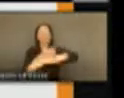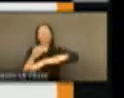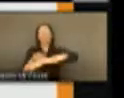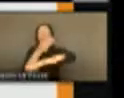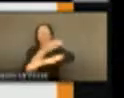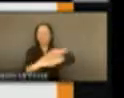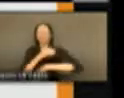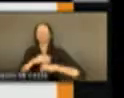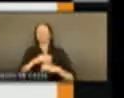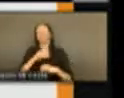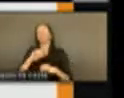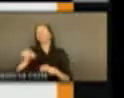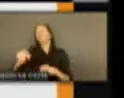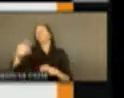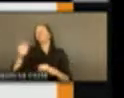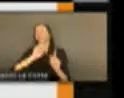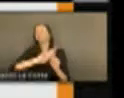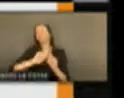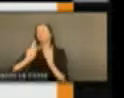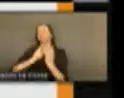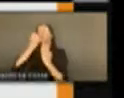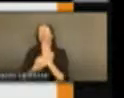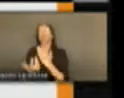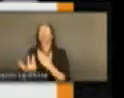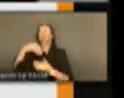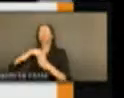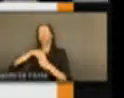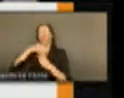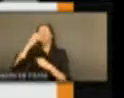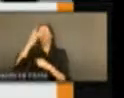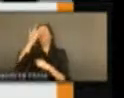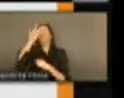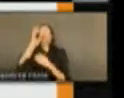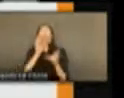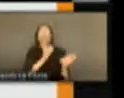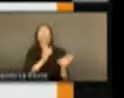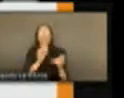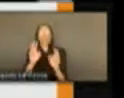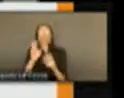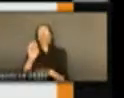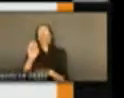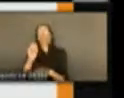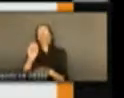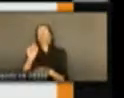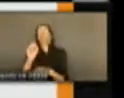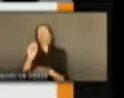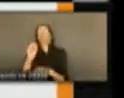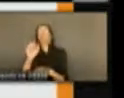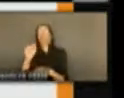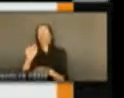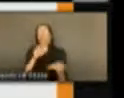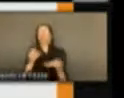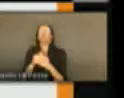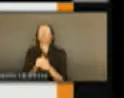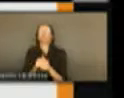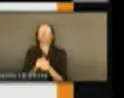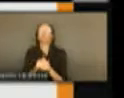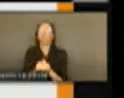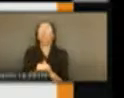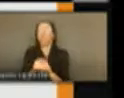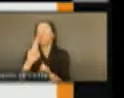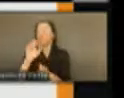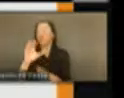included in the SMART plan. The Recreation and Culture Strategic Area includes projects for the